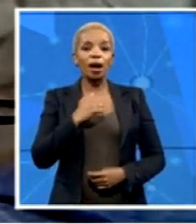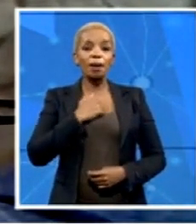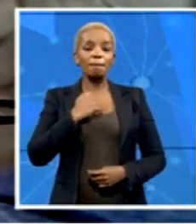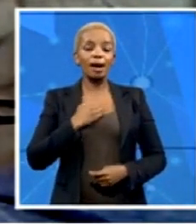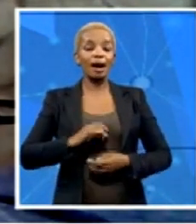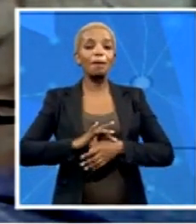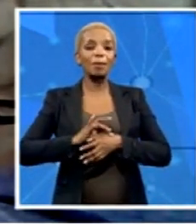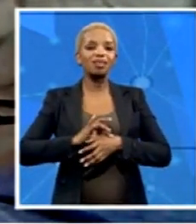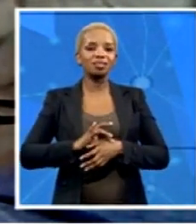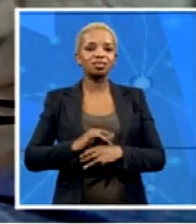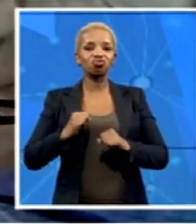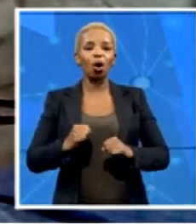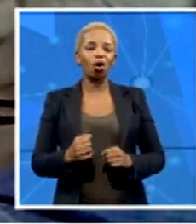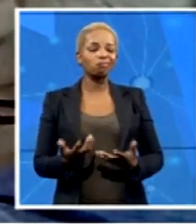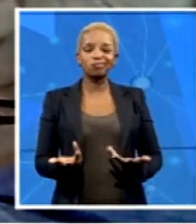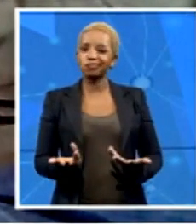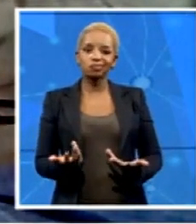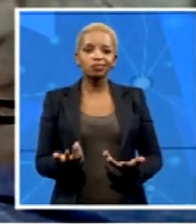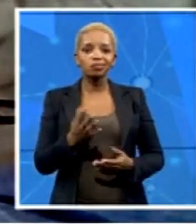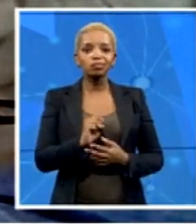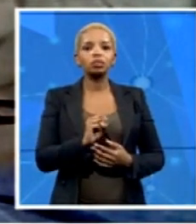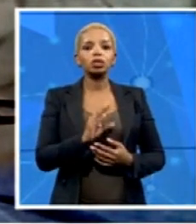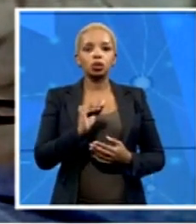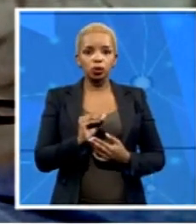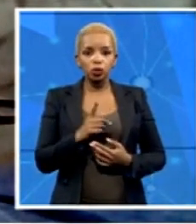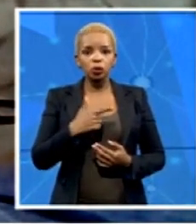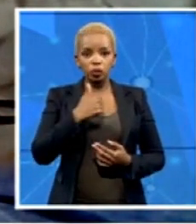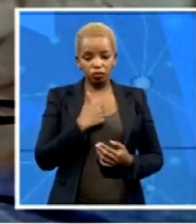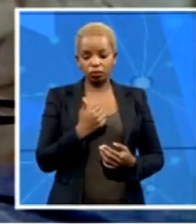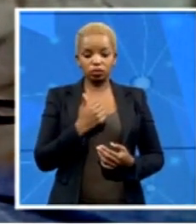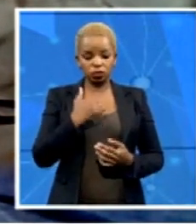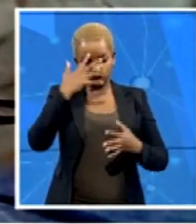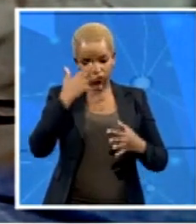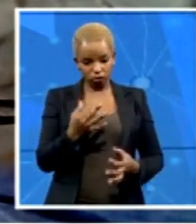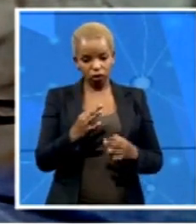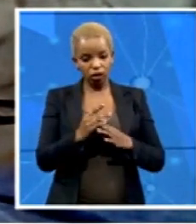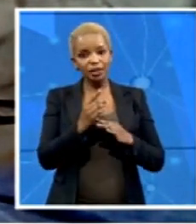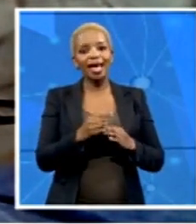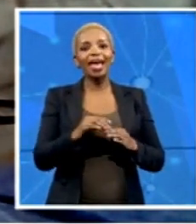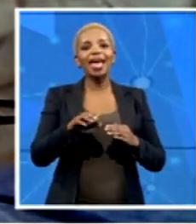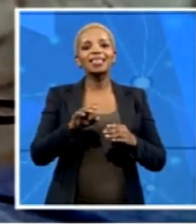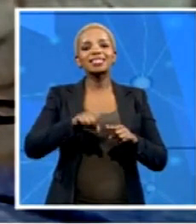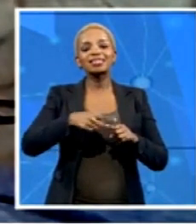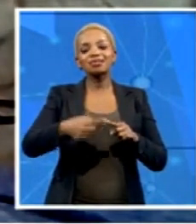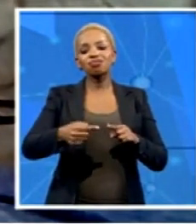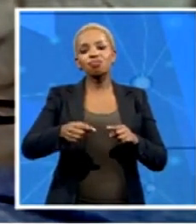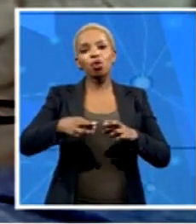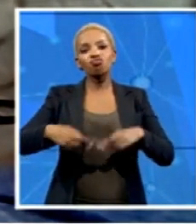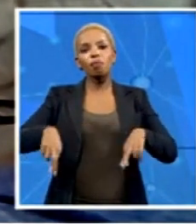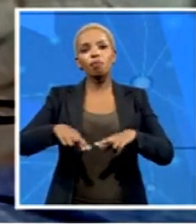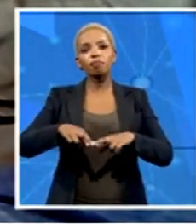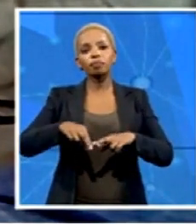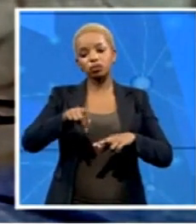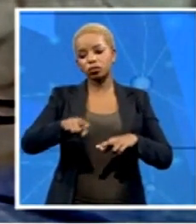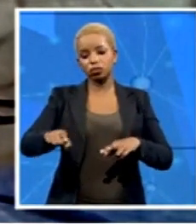me into the spare room. I wasn't even allowed to go back to my bed. And the next day I phoned my doctor,